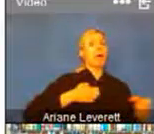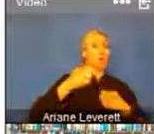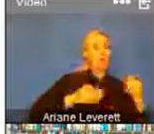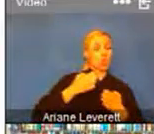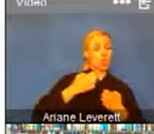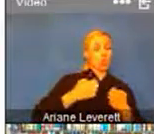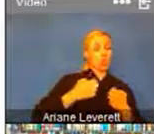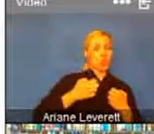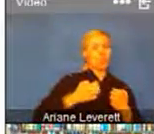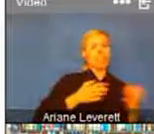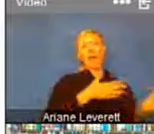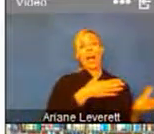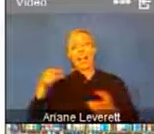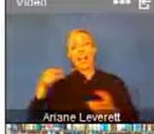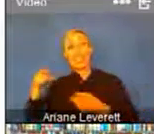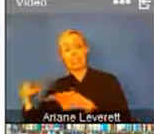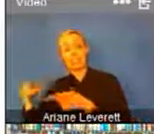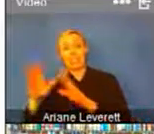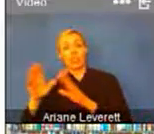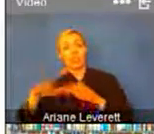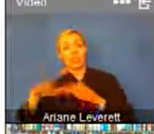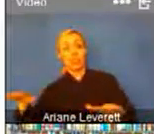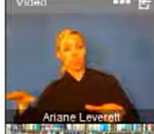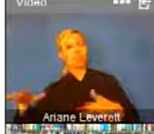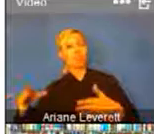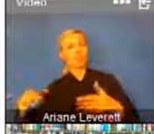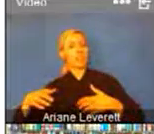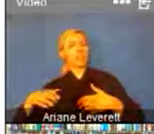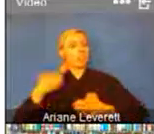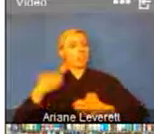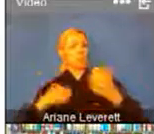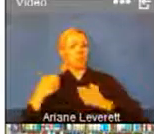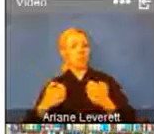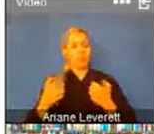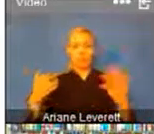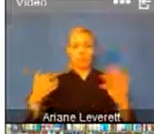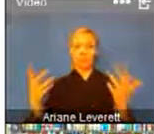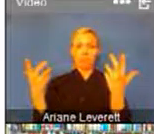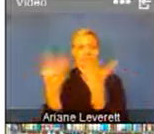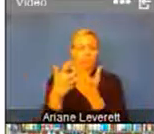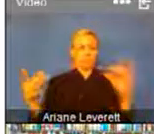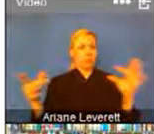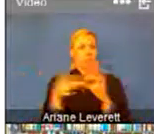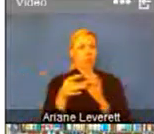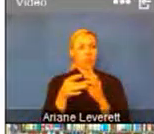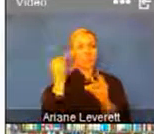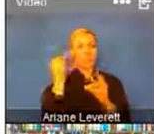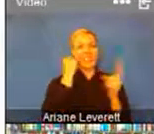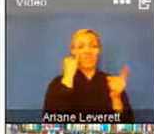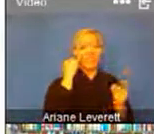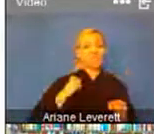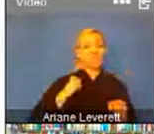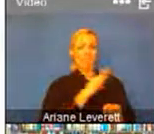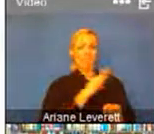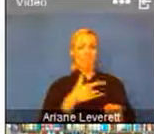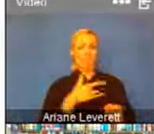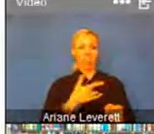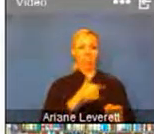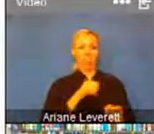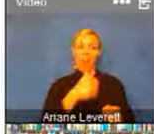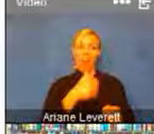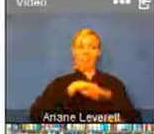to the speeding up processes of operations in the brain, this is completed by the age of